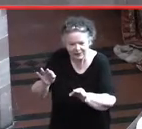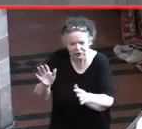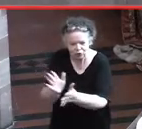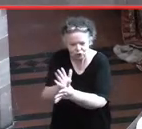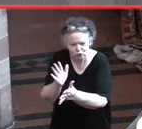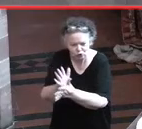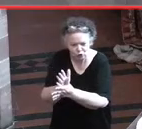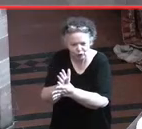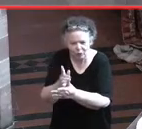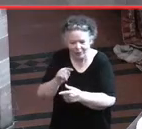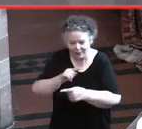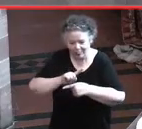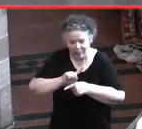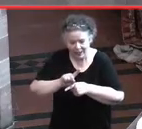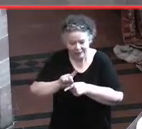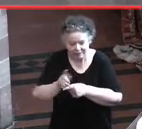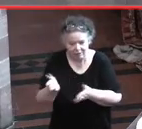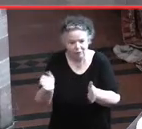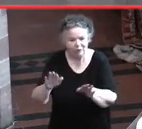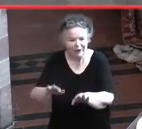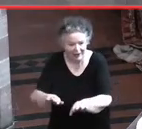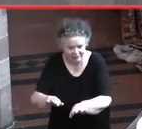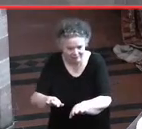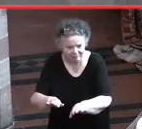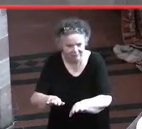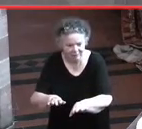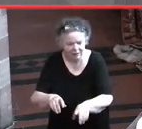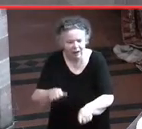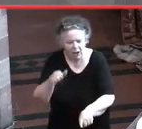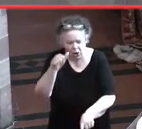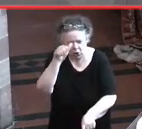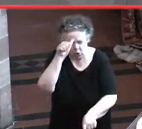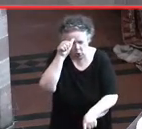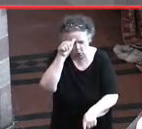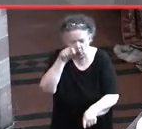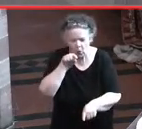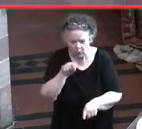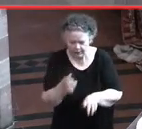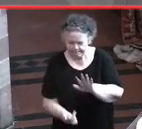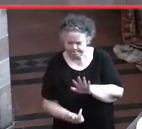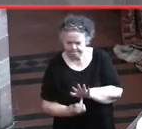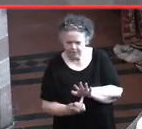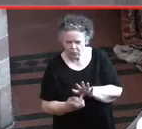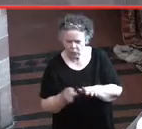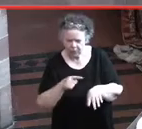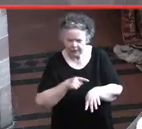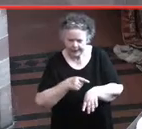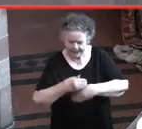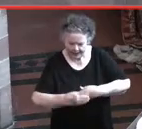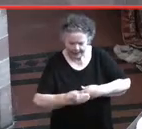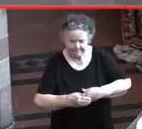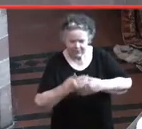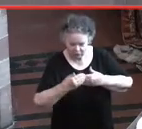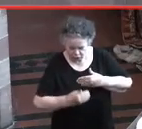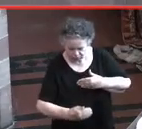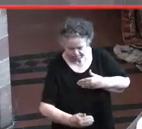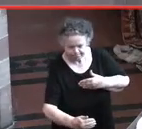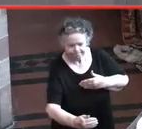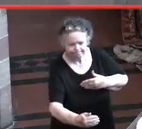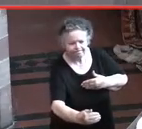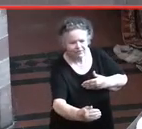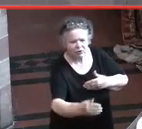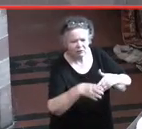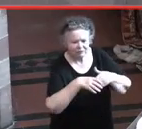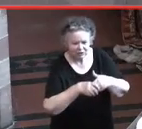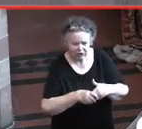this afternoon. Know that this is a key point in your ongoing journey of discipleship